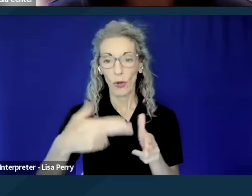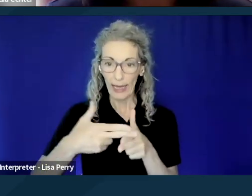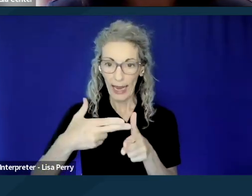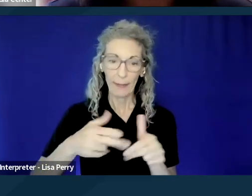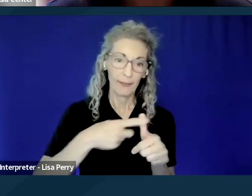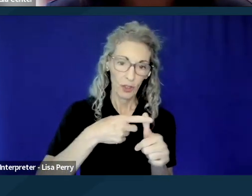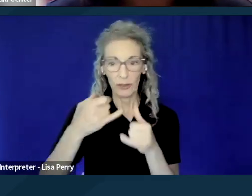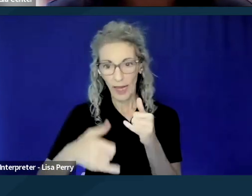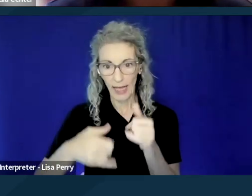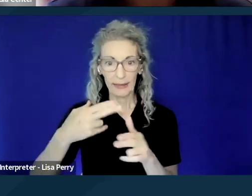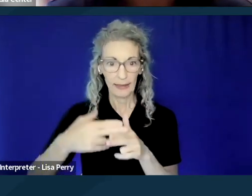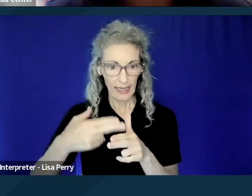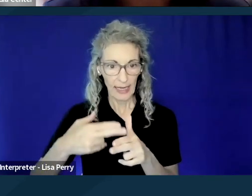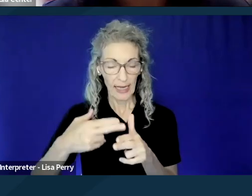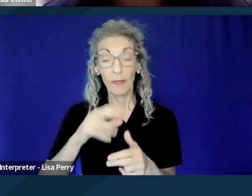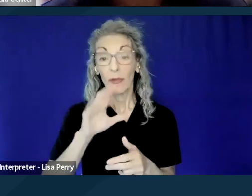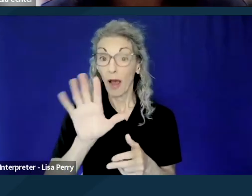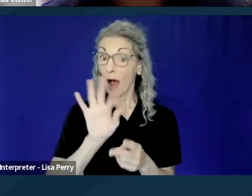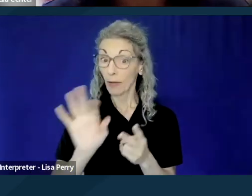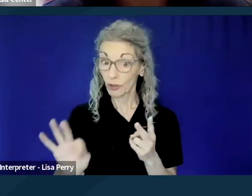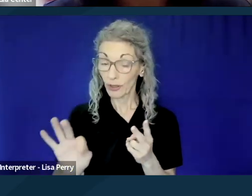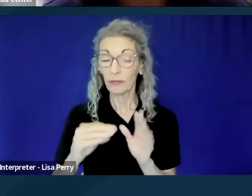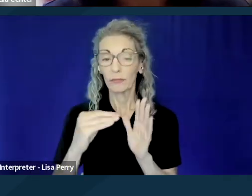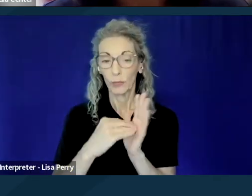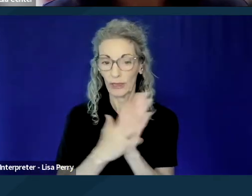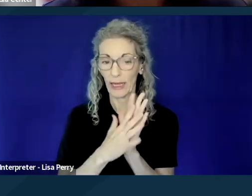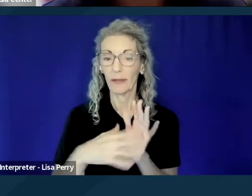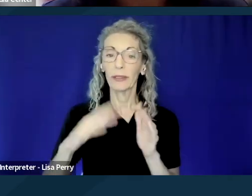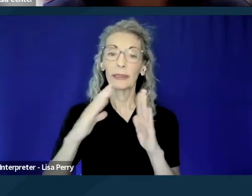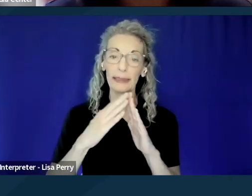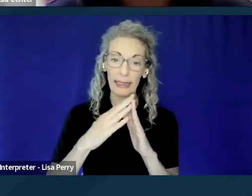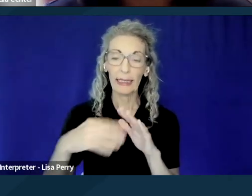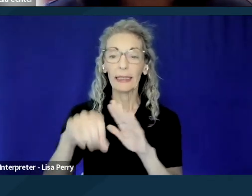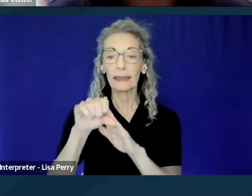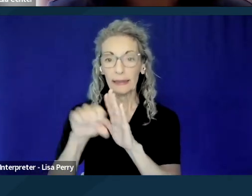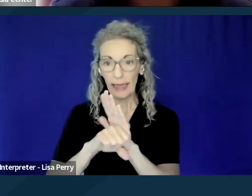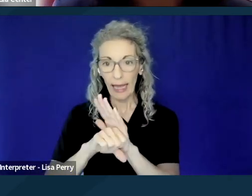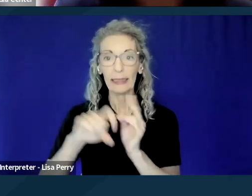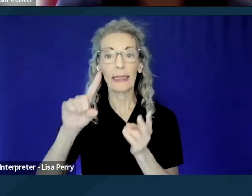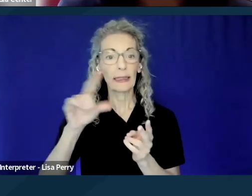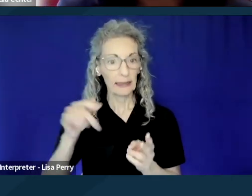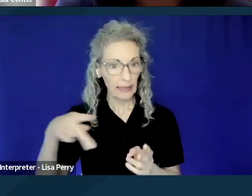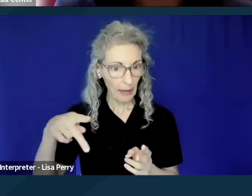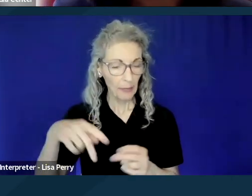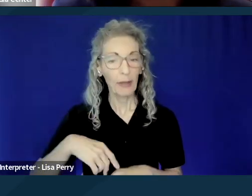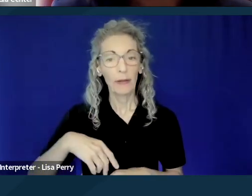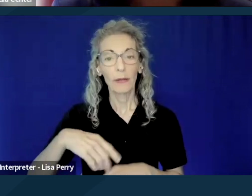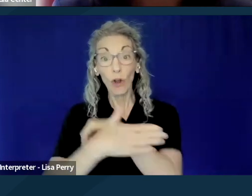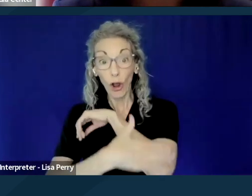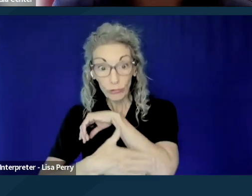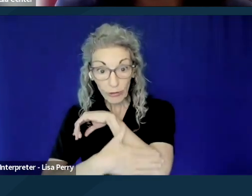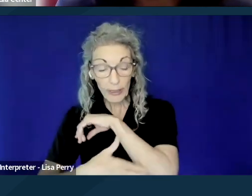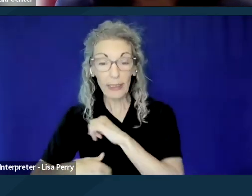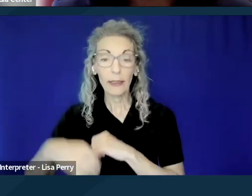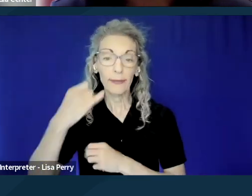then optionally, you fill in city, state, zip code, country, and phone number. Those are optional.